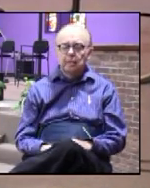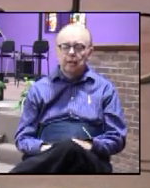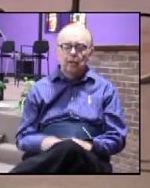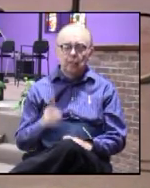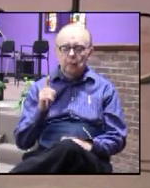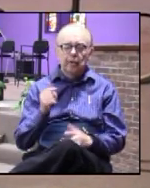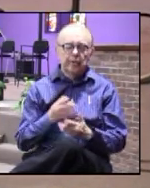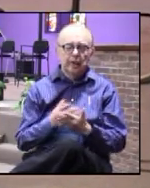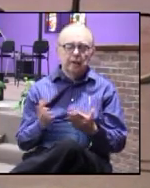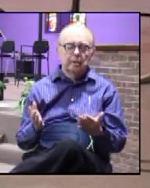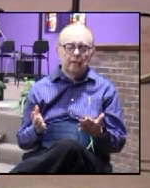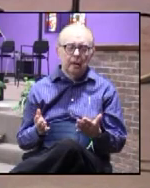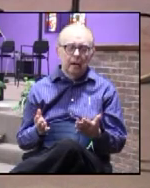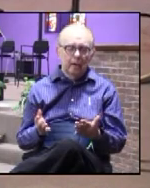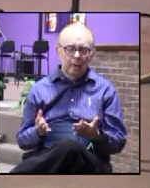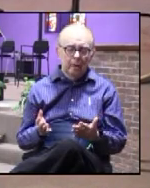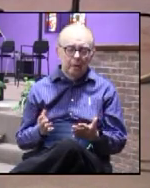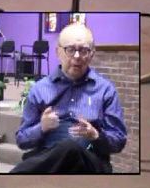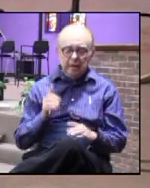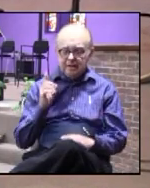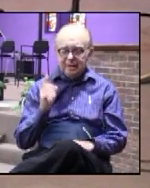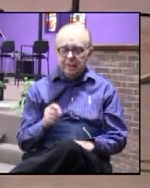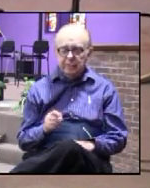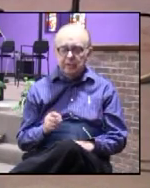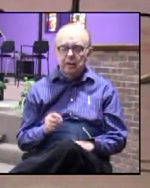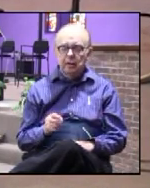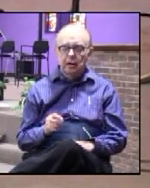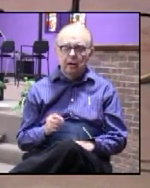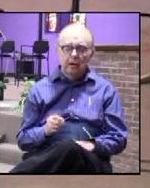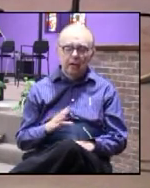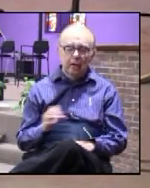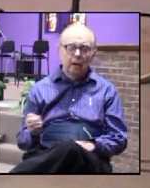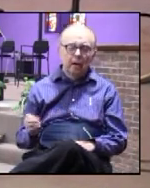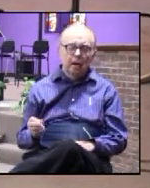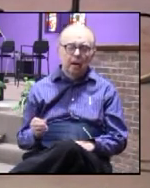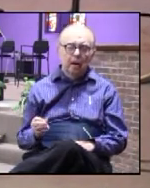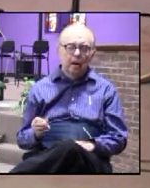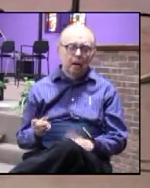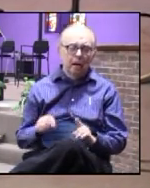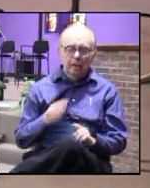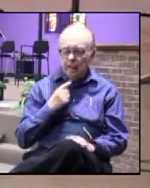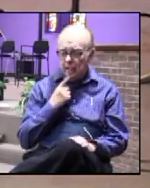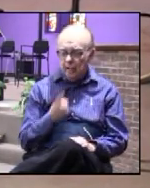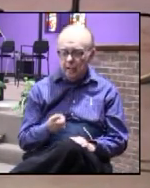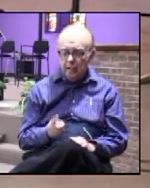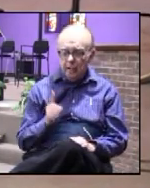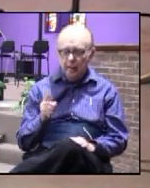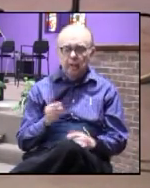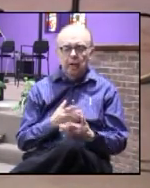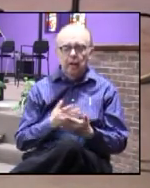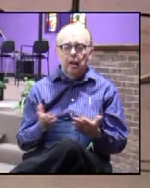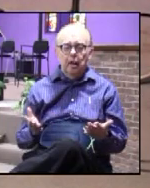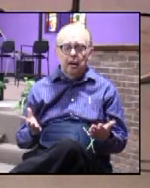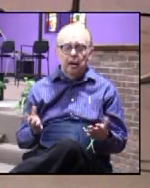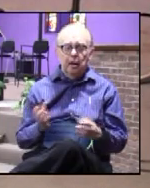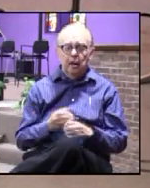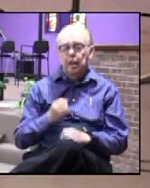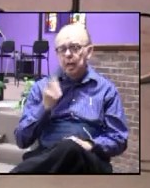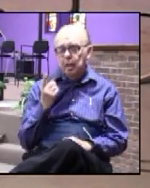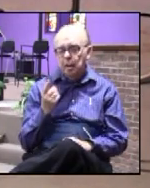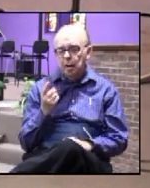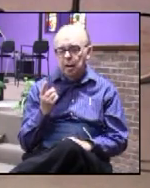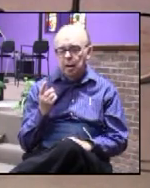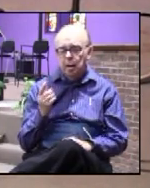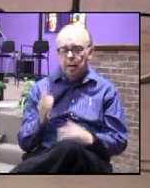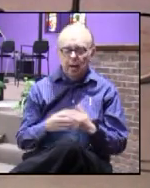One thing is necessary. And when he says there's one thing, then you got to understand,